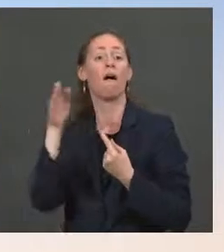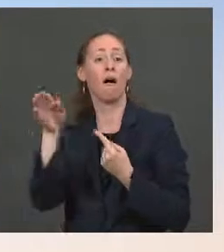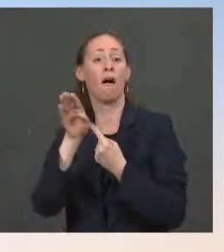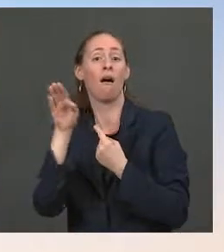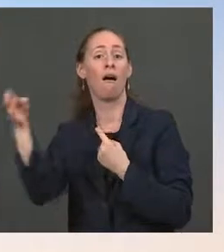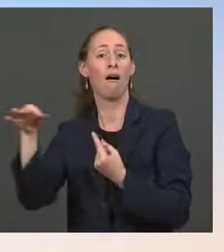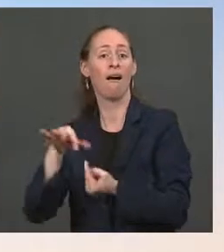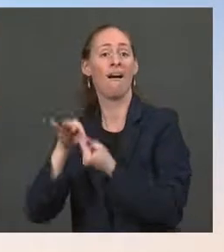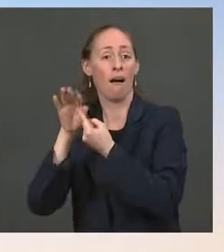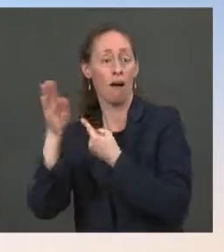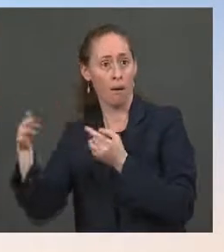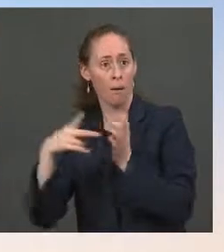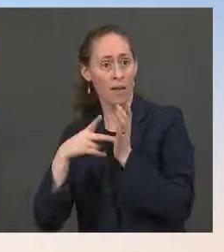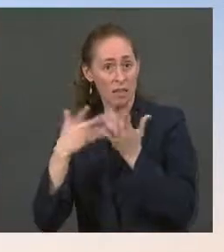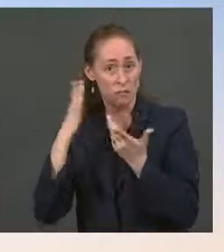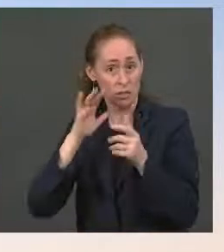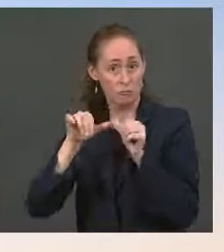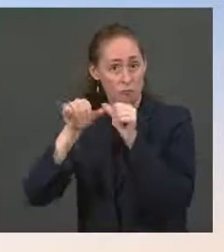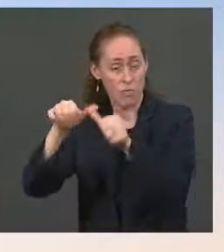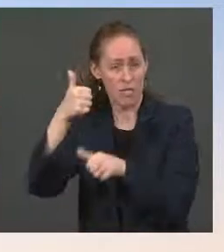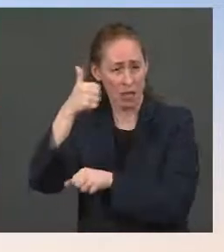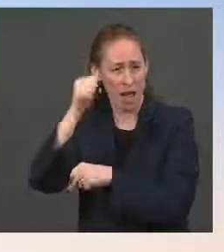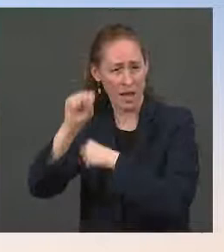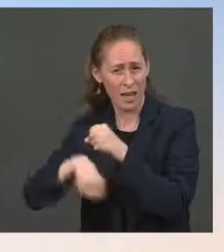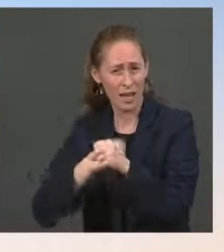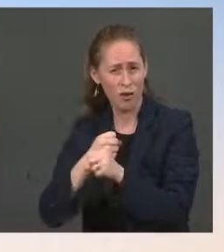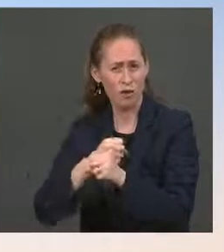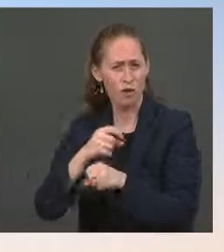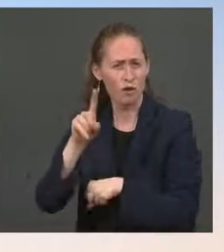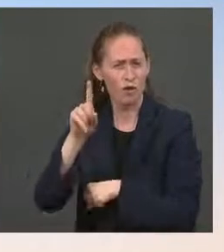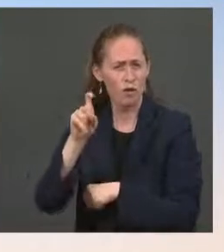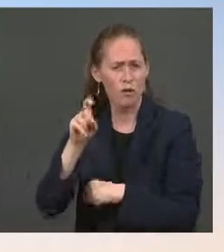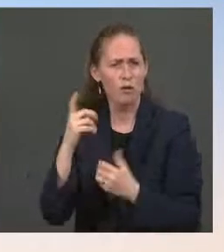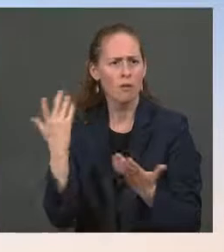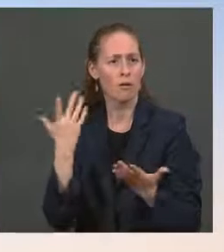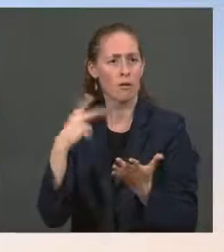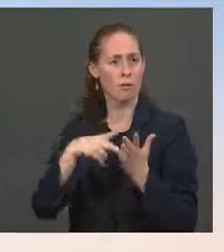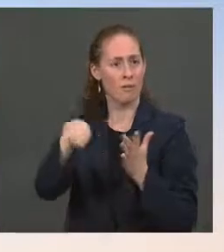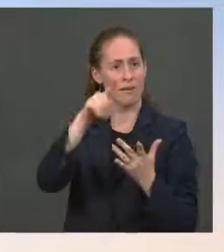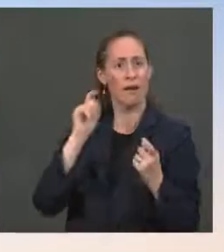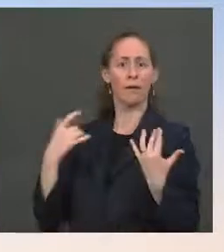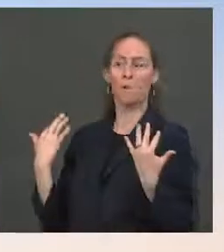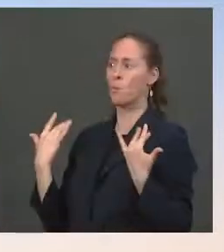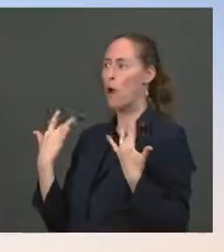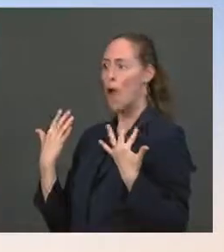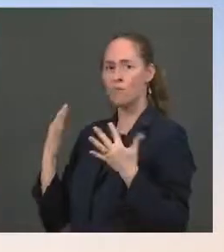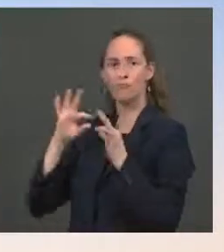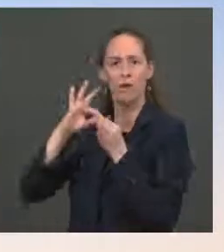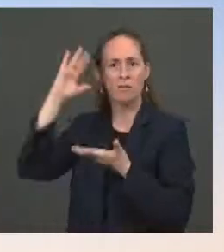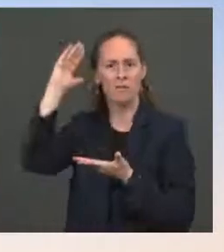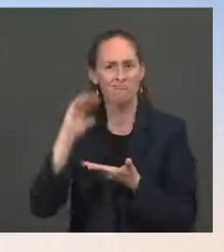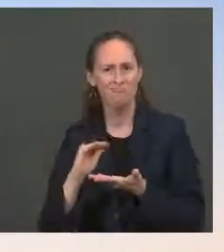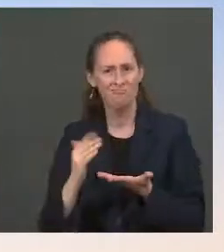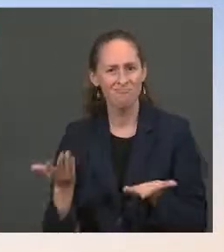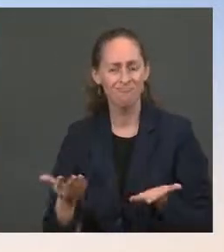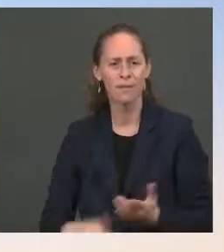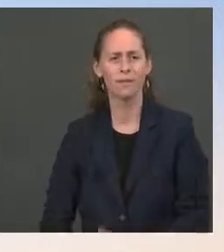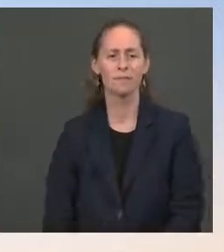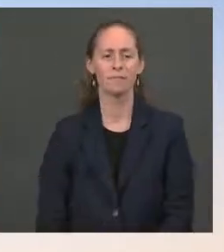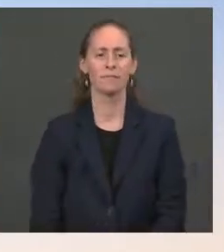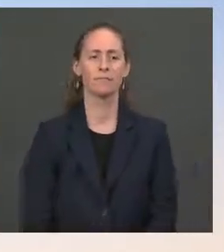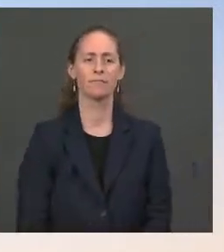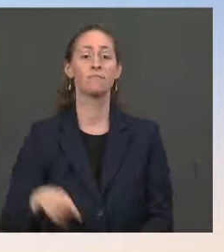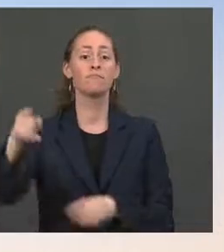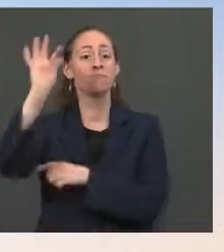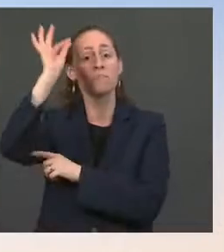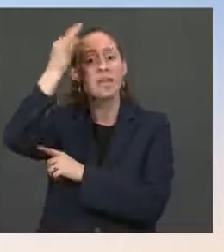should Americans be expected to wait for those prices to come down? Well, the Federal Reserve and the OECD and others have also said inflation